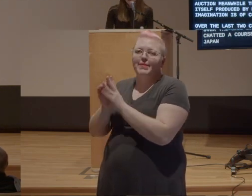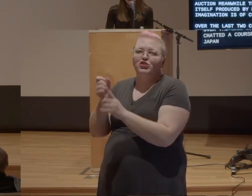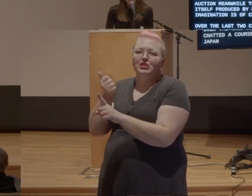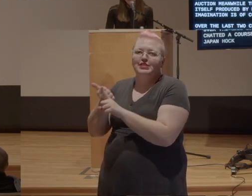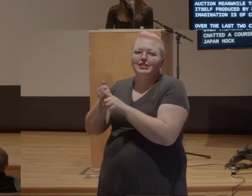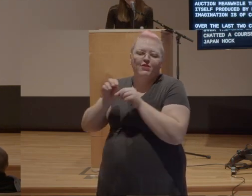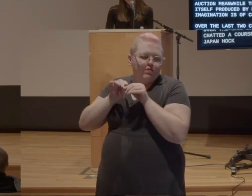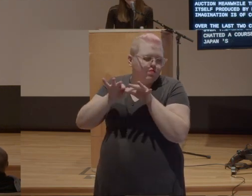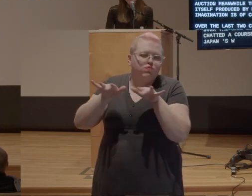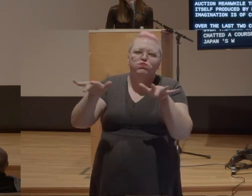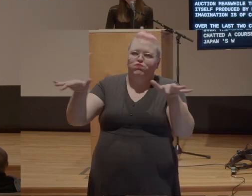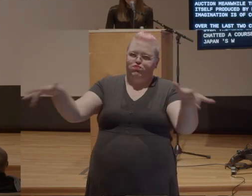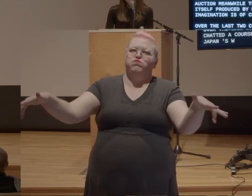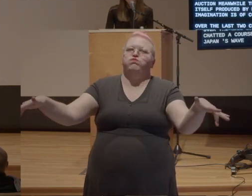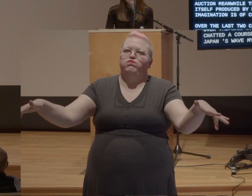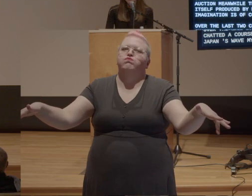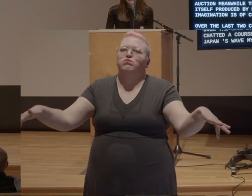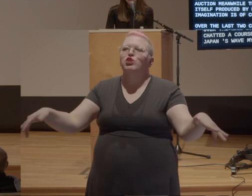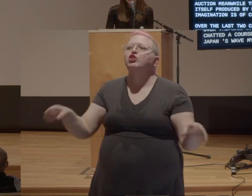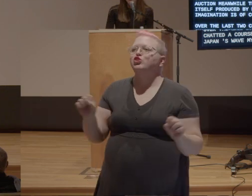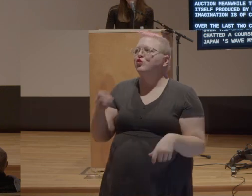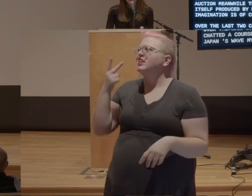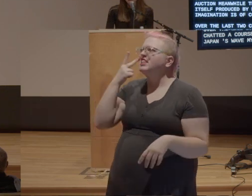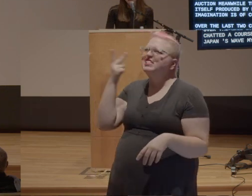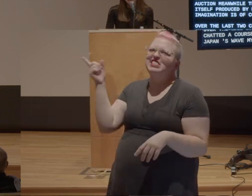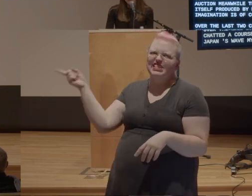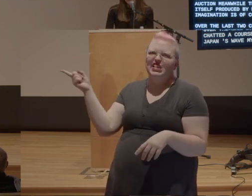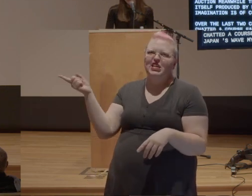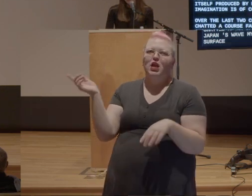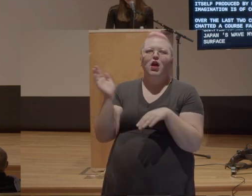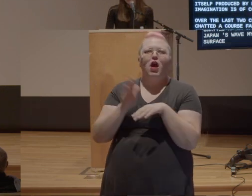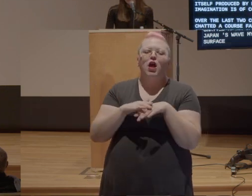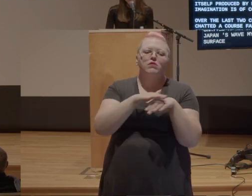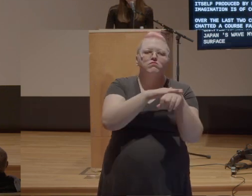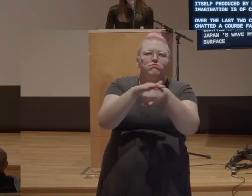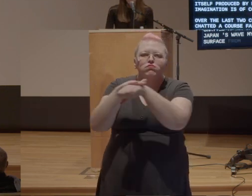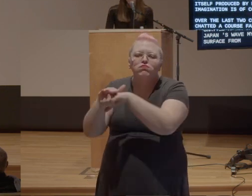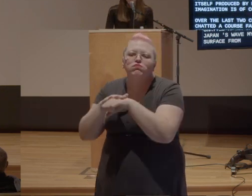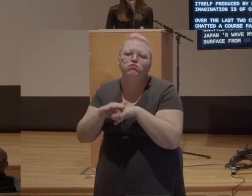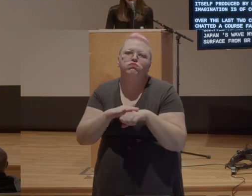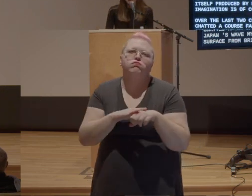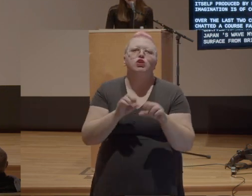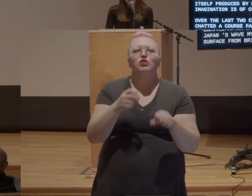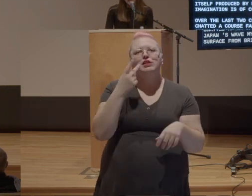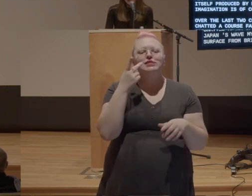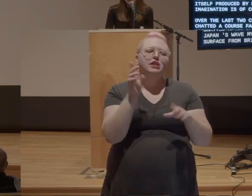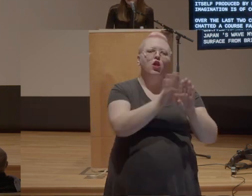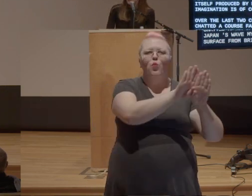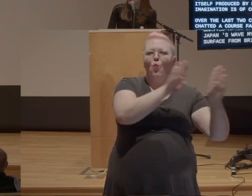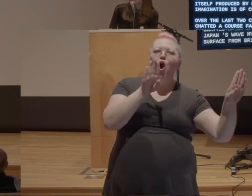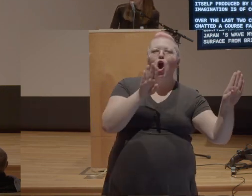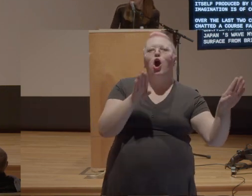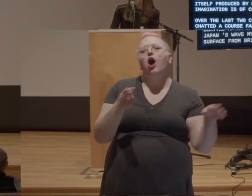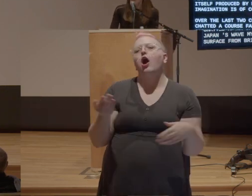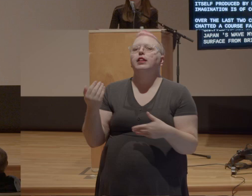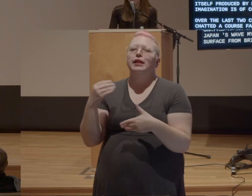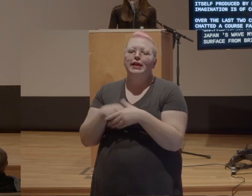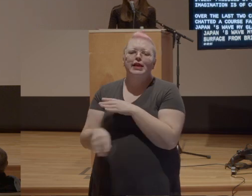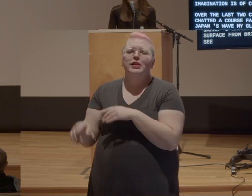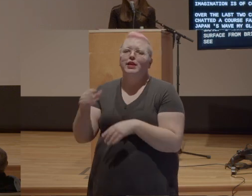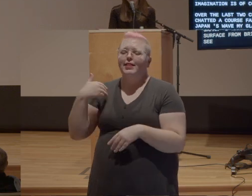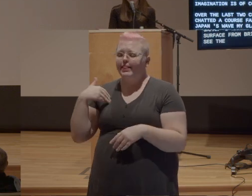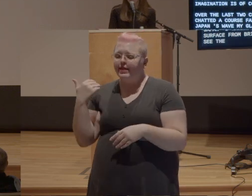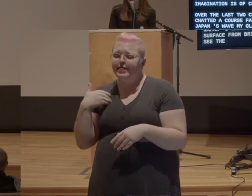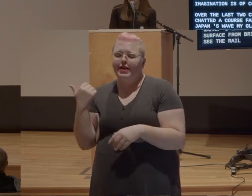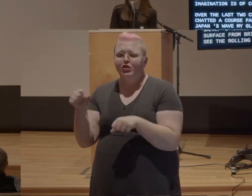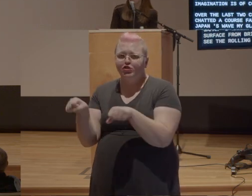Hokusai's wave now graces every conceivable surface, from brick wall to leather shoe. As you can see, the